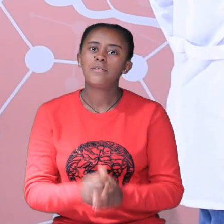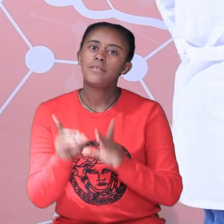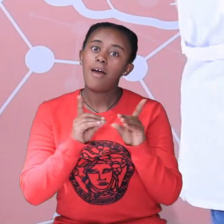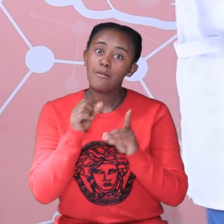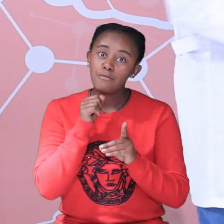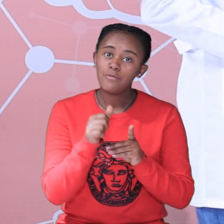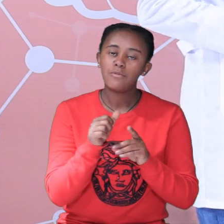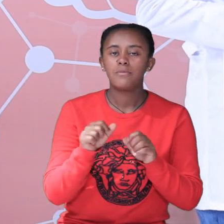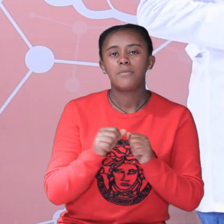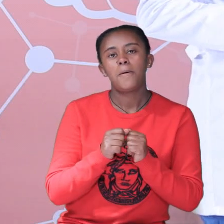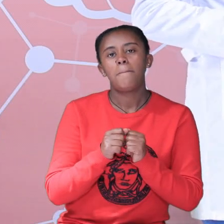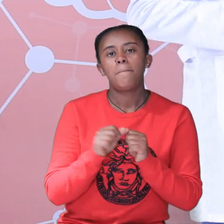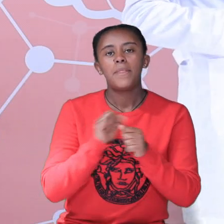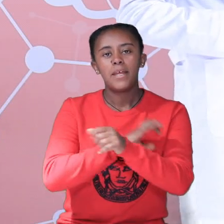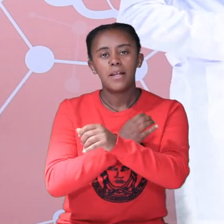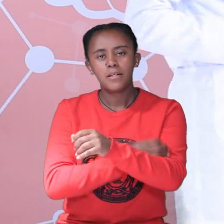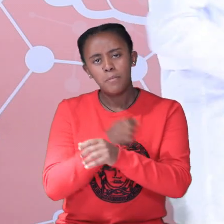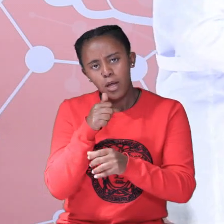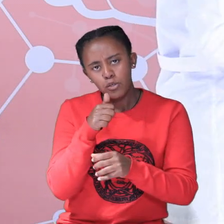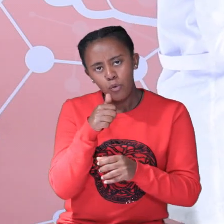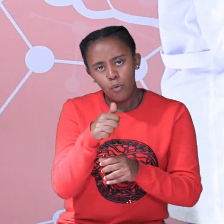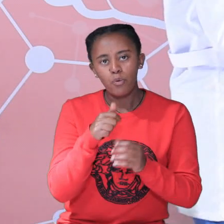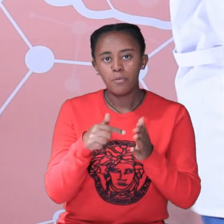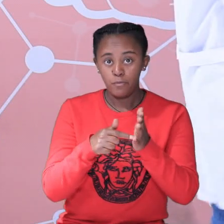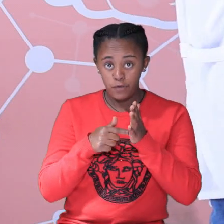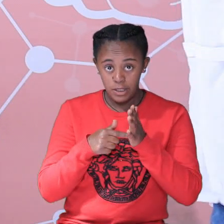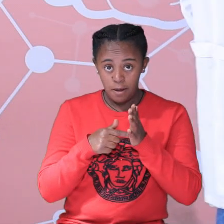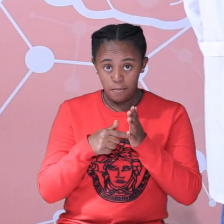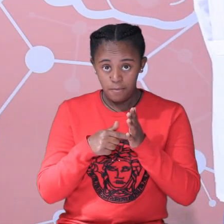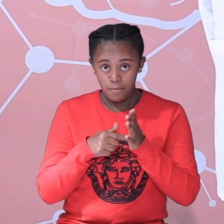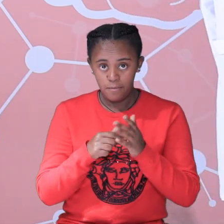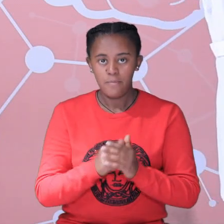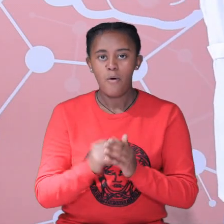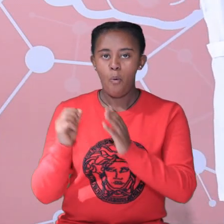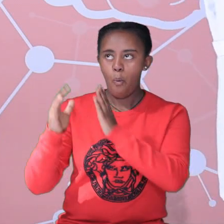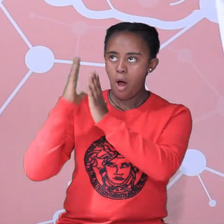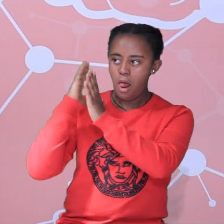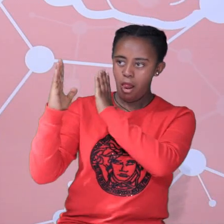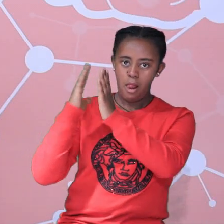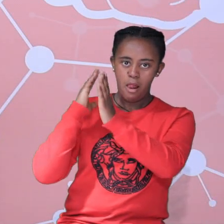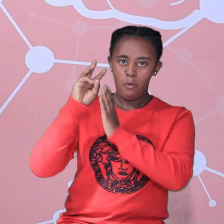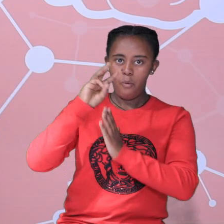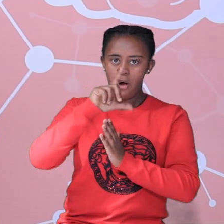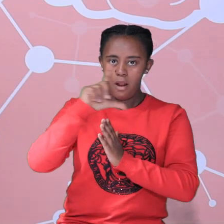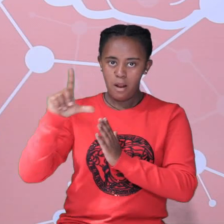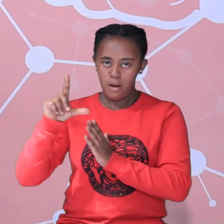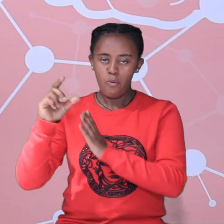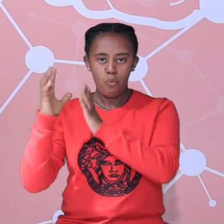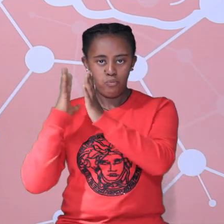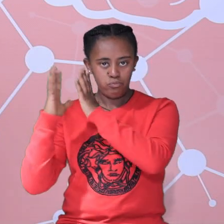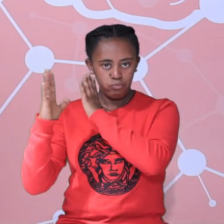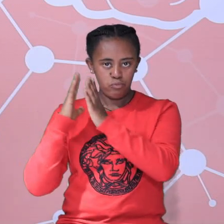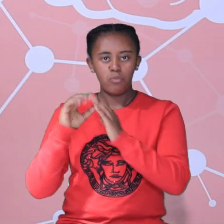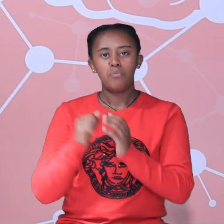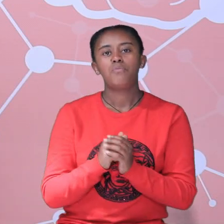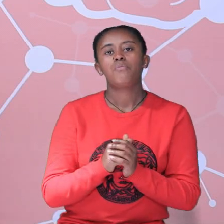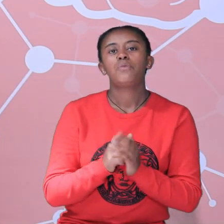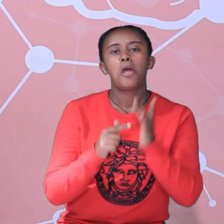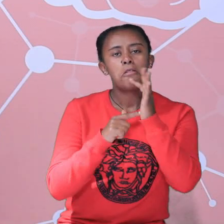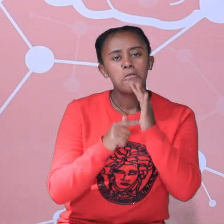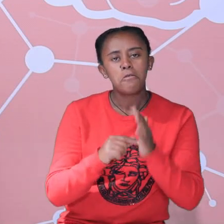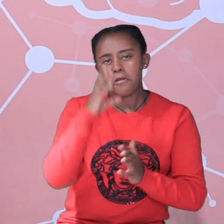light energy by their own. For example, a wall a person, a tree,